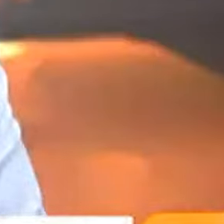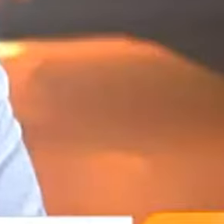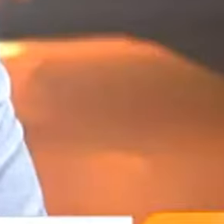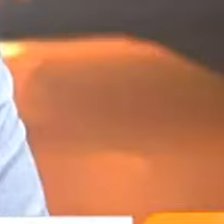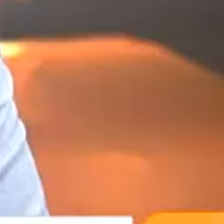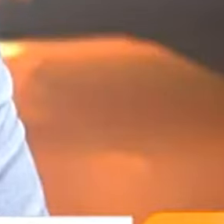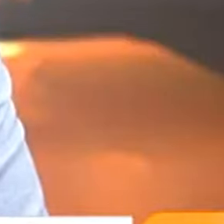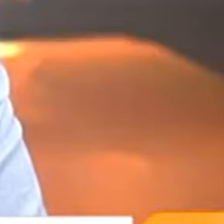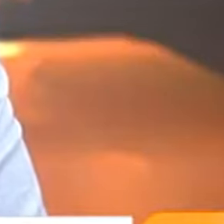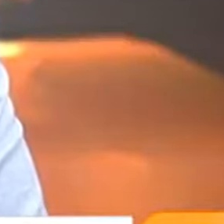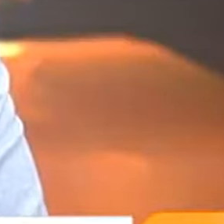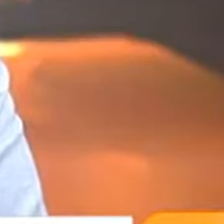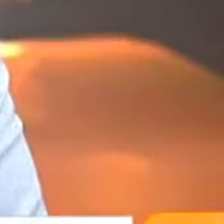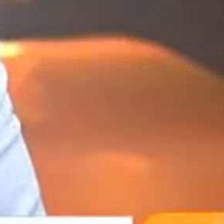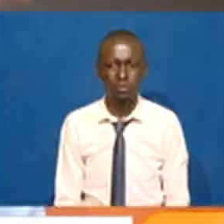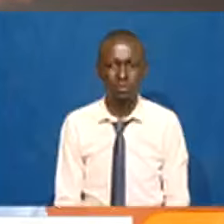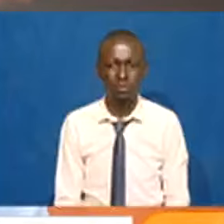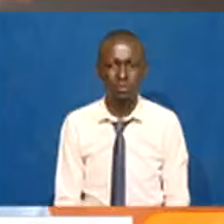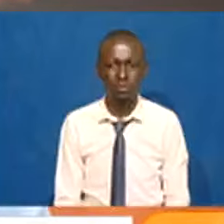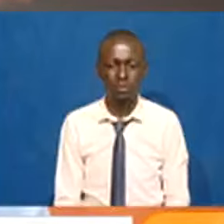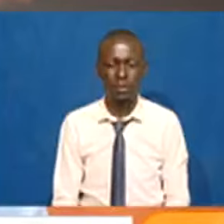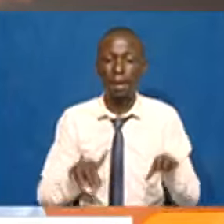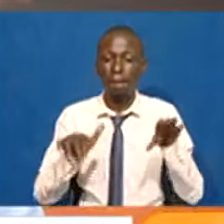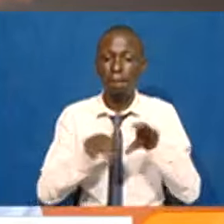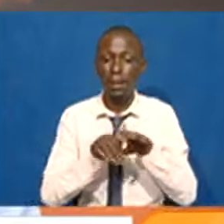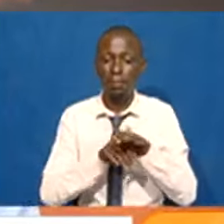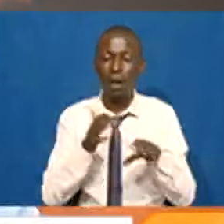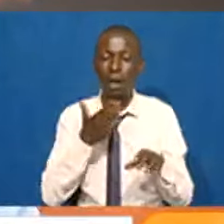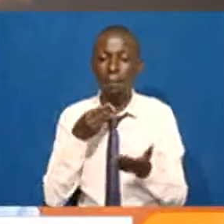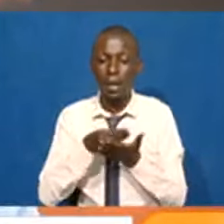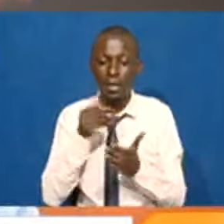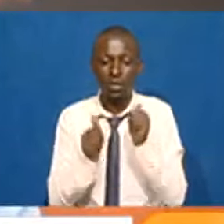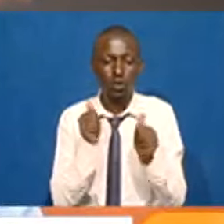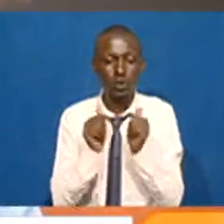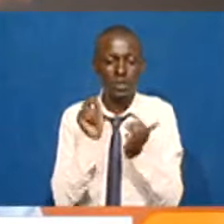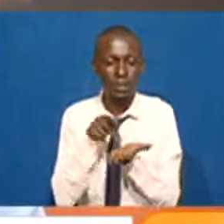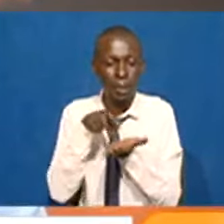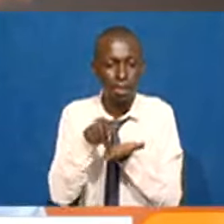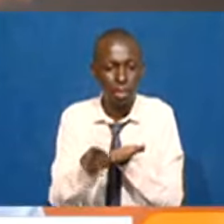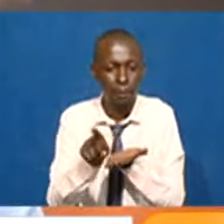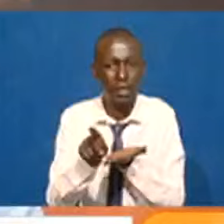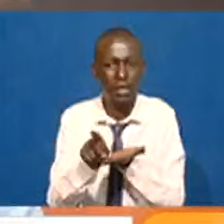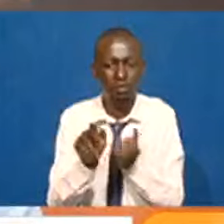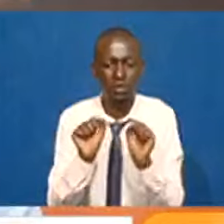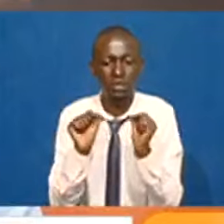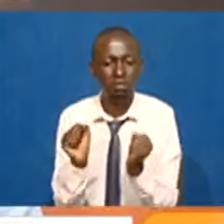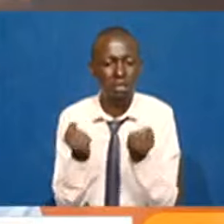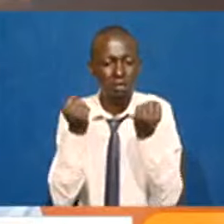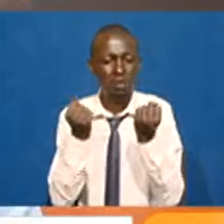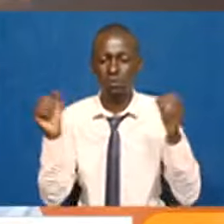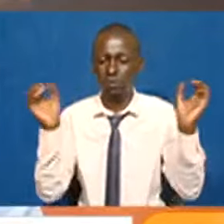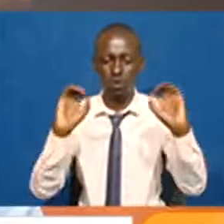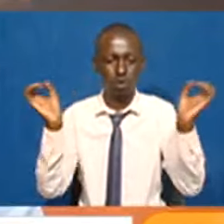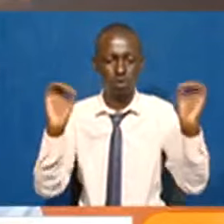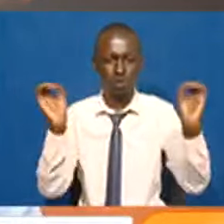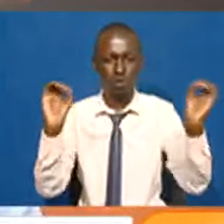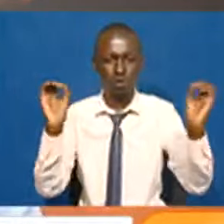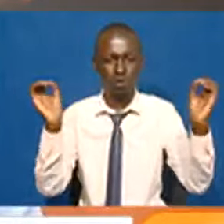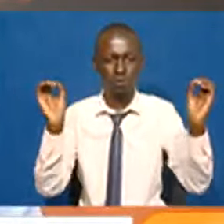made by our members, yeah. It's not savings. I said that it's meant